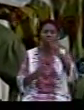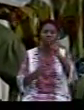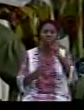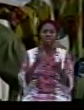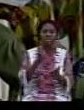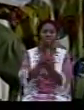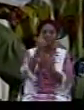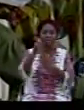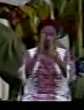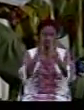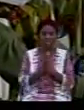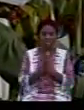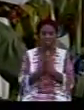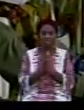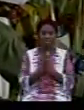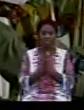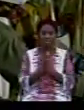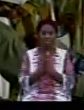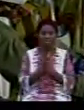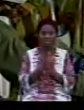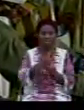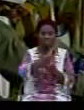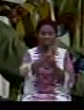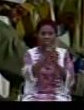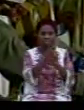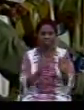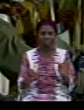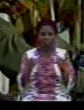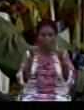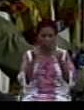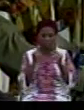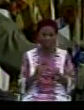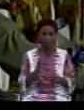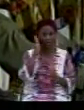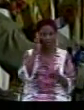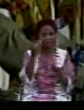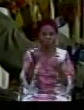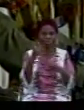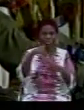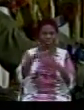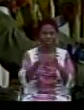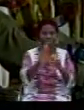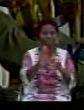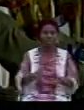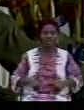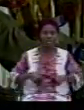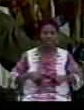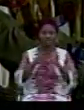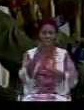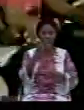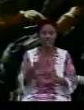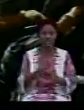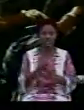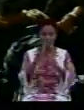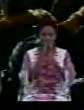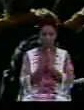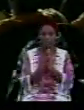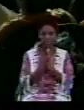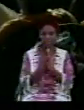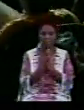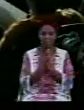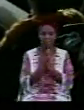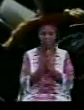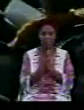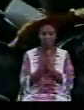Amen. Transforming power will come in your life in Jesus' name. Look at the